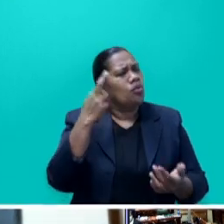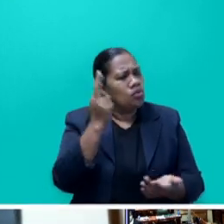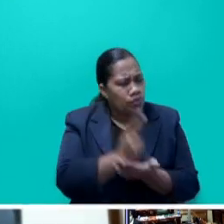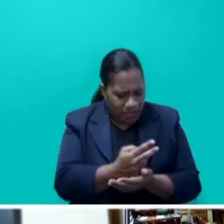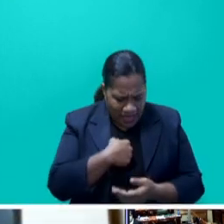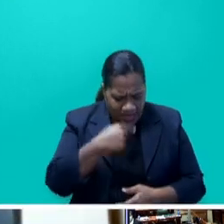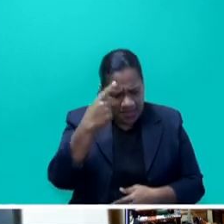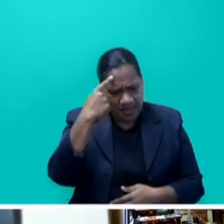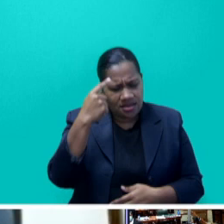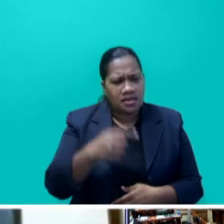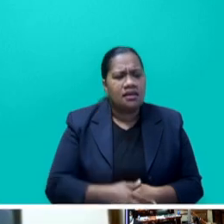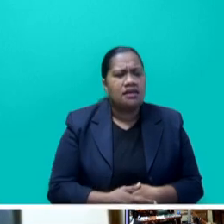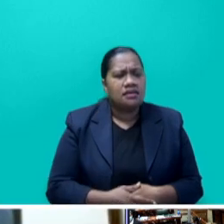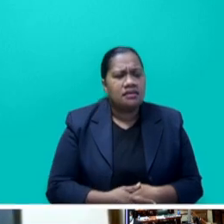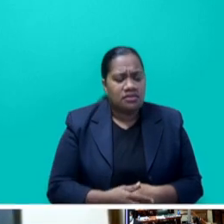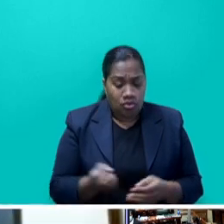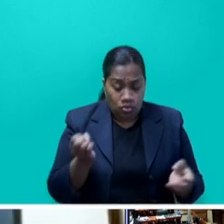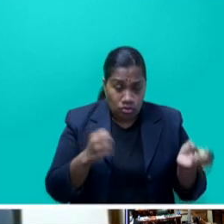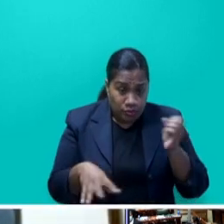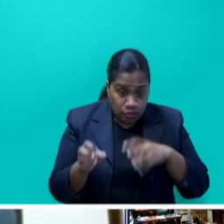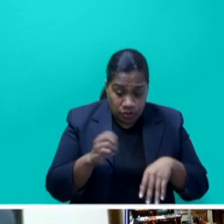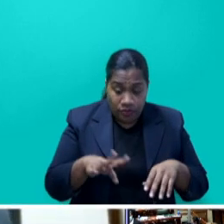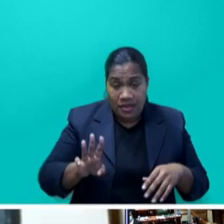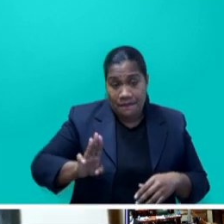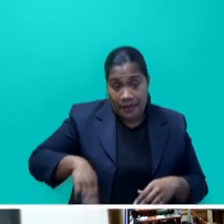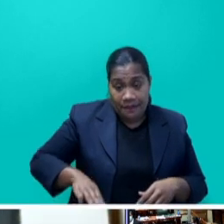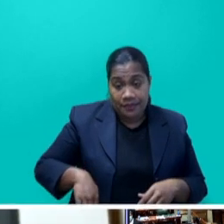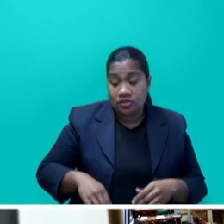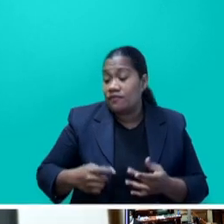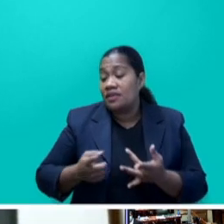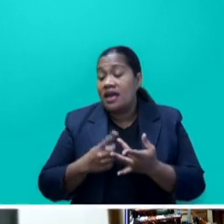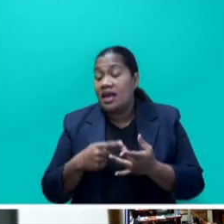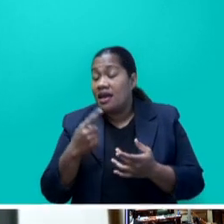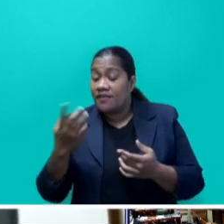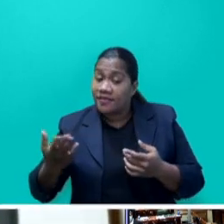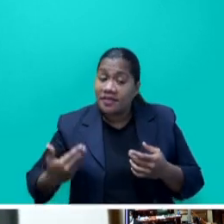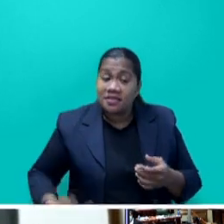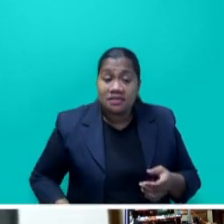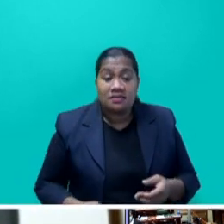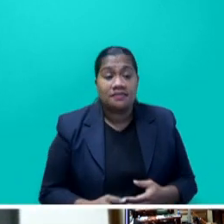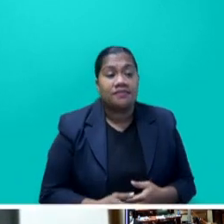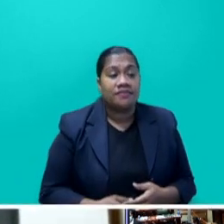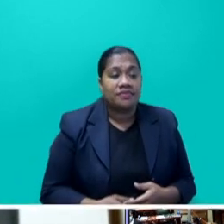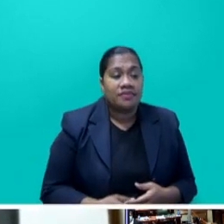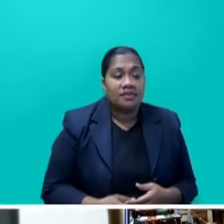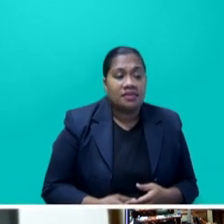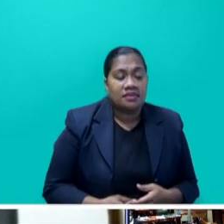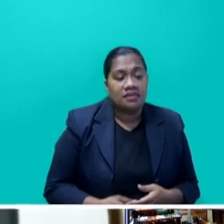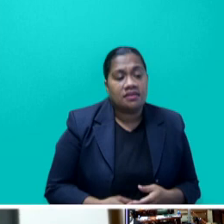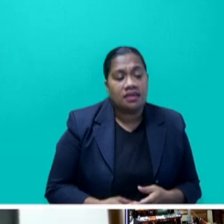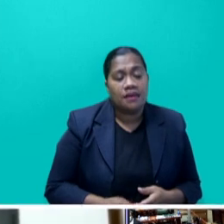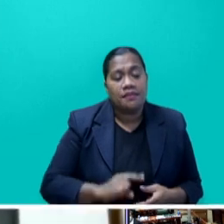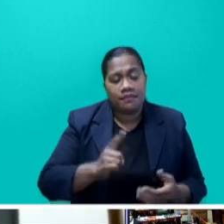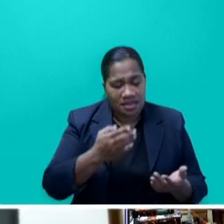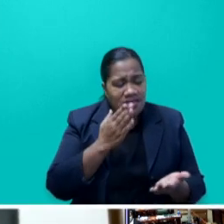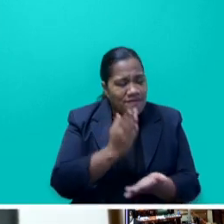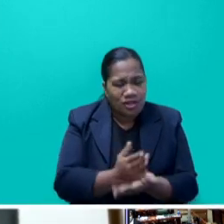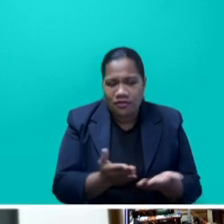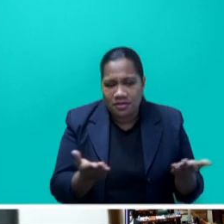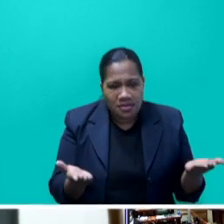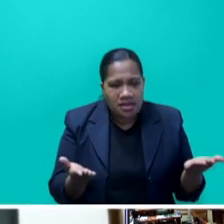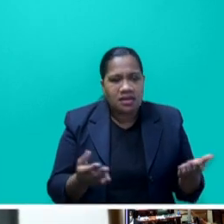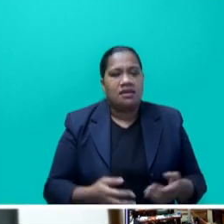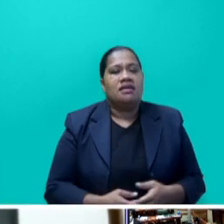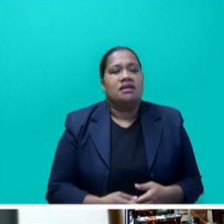think the contributions by the members of the other side have really been neither here nor there. But the fact of the matter is that I